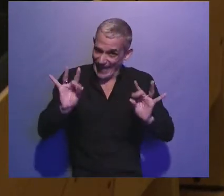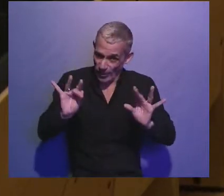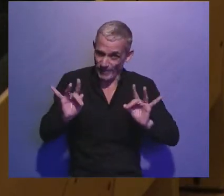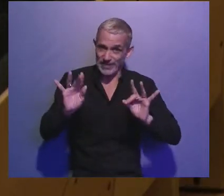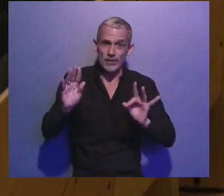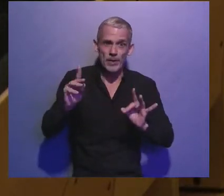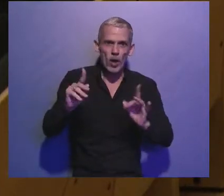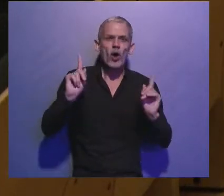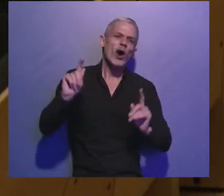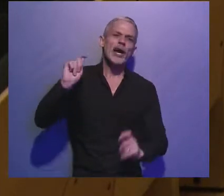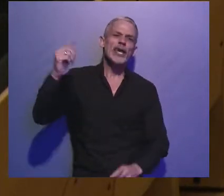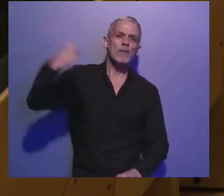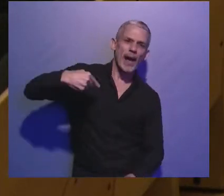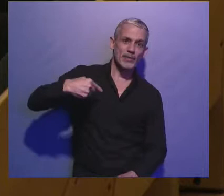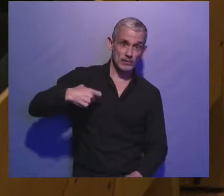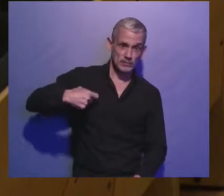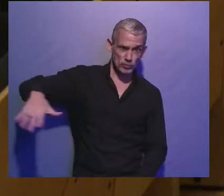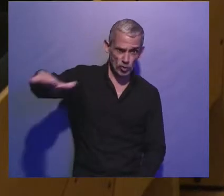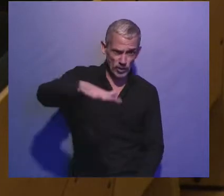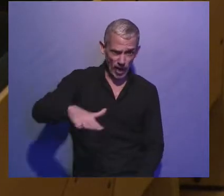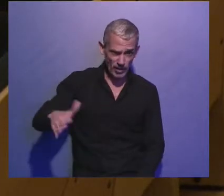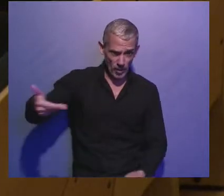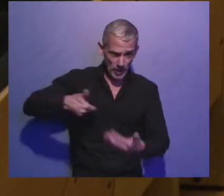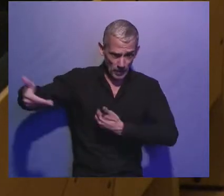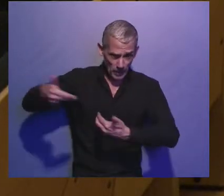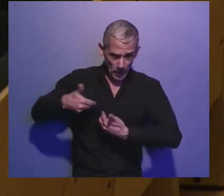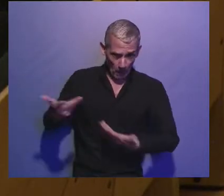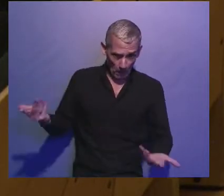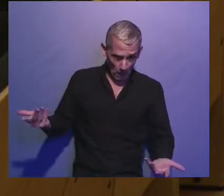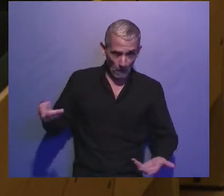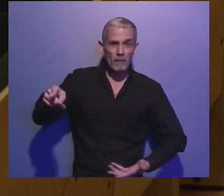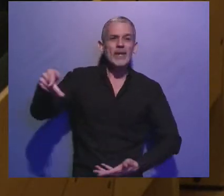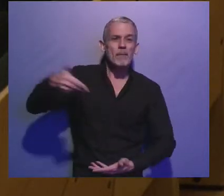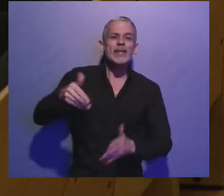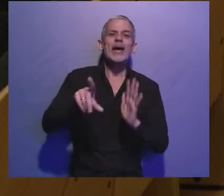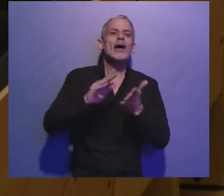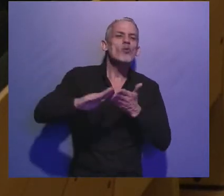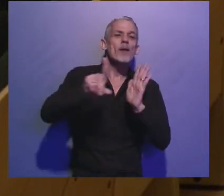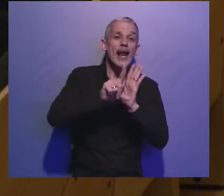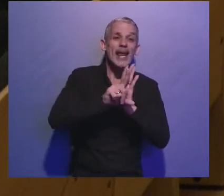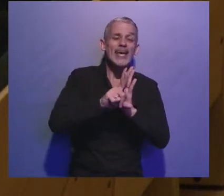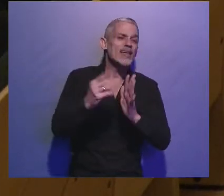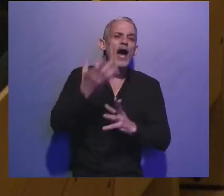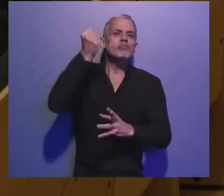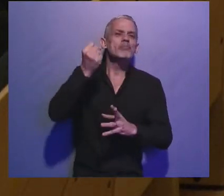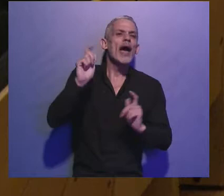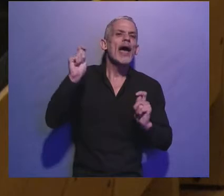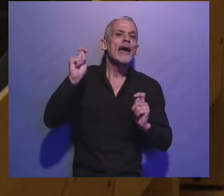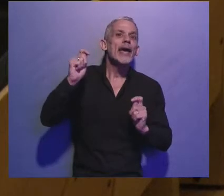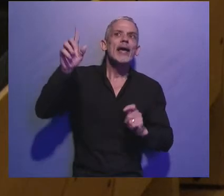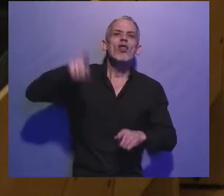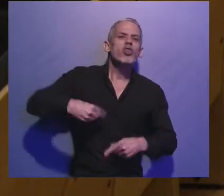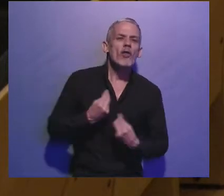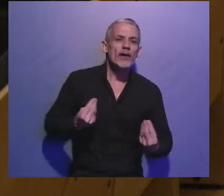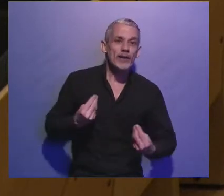request the government. It's been the civil society, the one who's posed significant demands, among them the